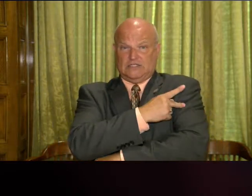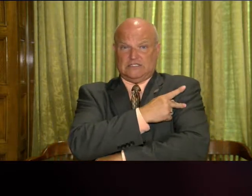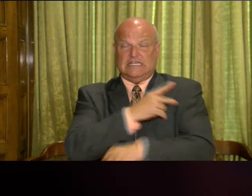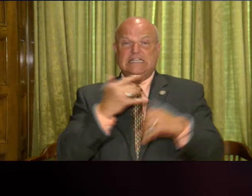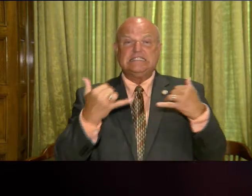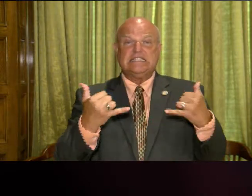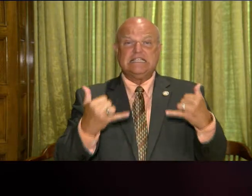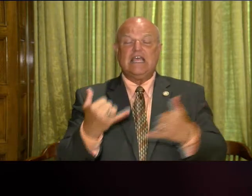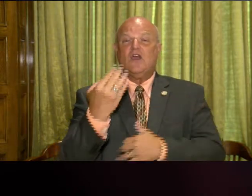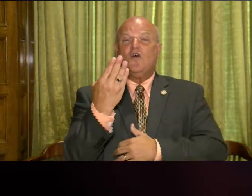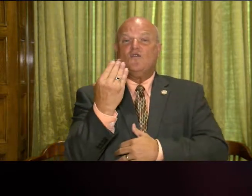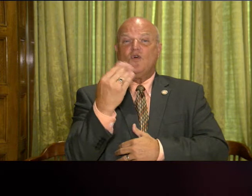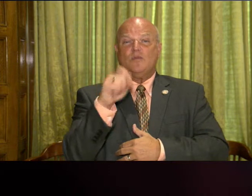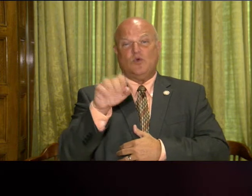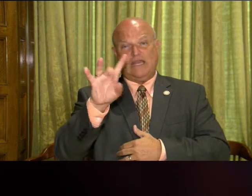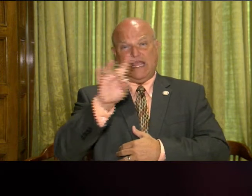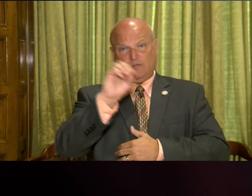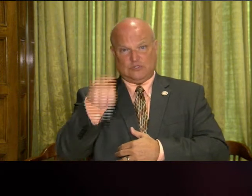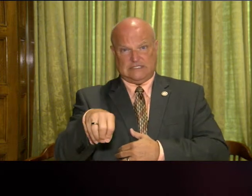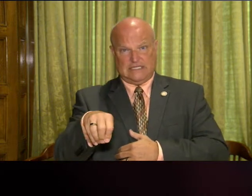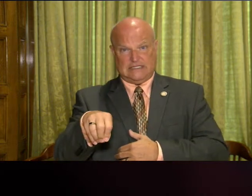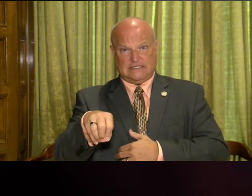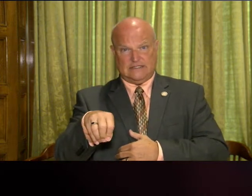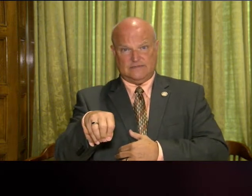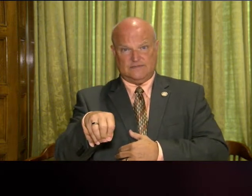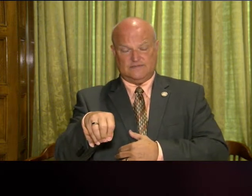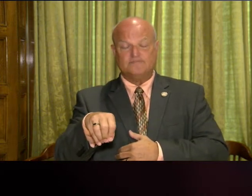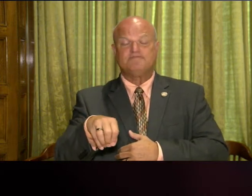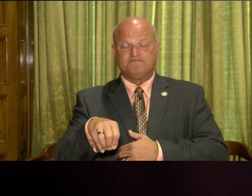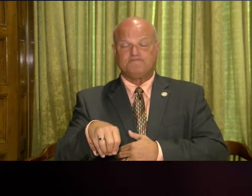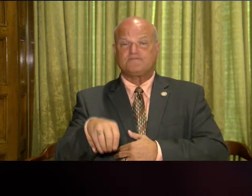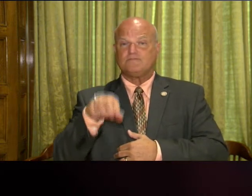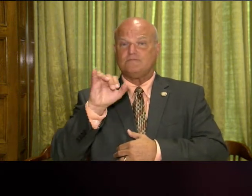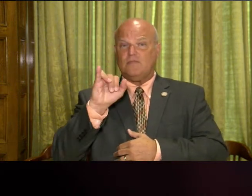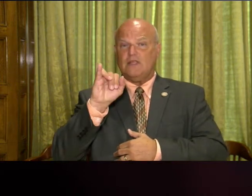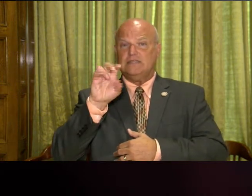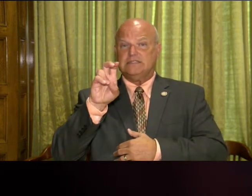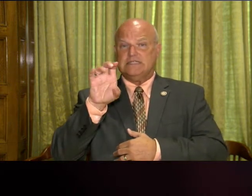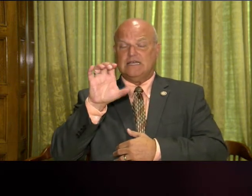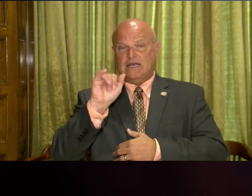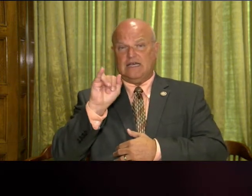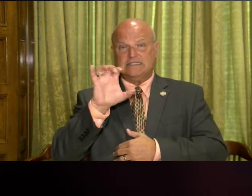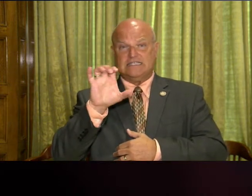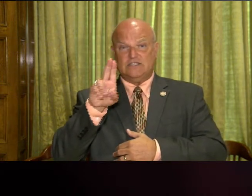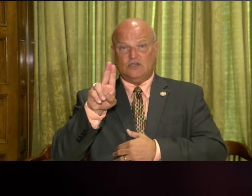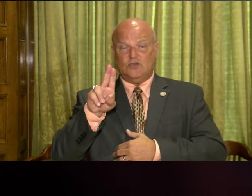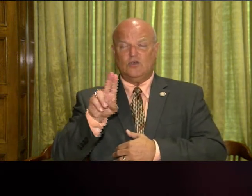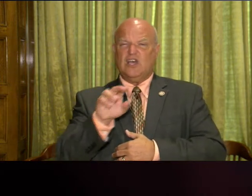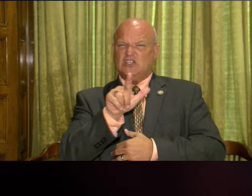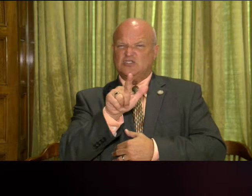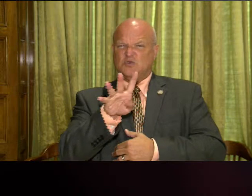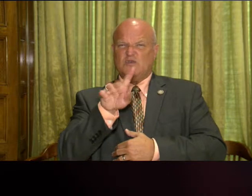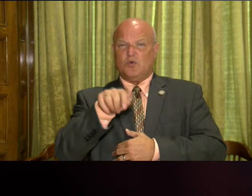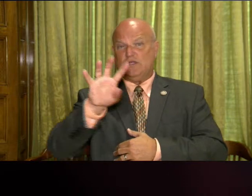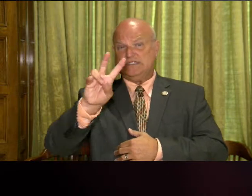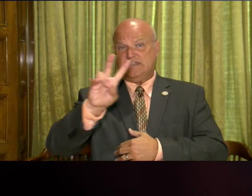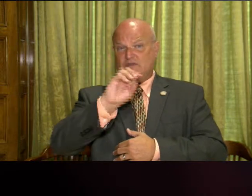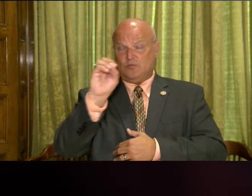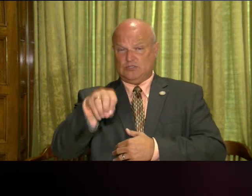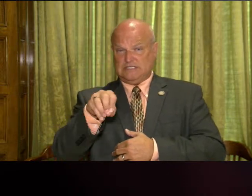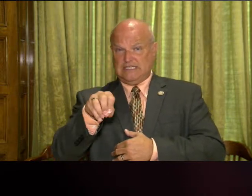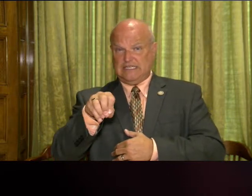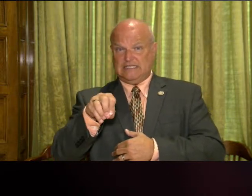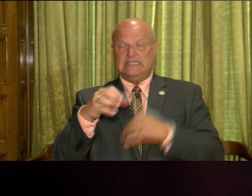Today it's 14.8%. If you look at the ICU admissions, a year ago it was